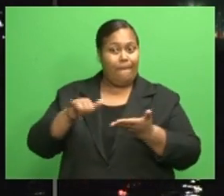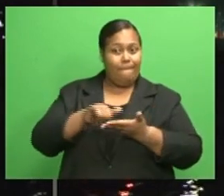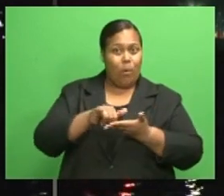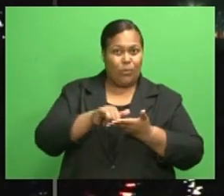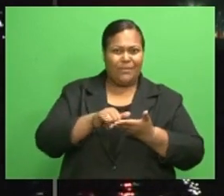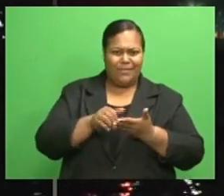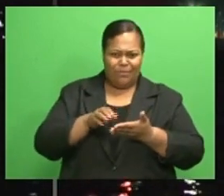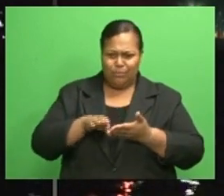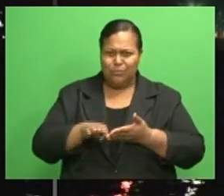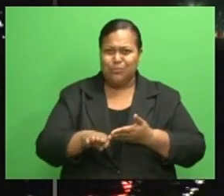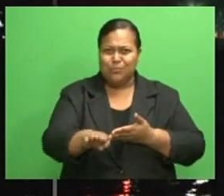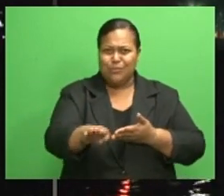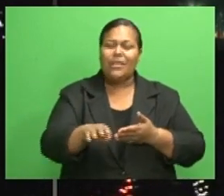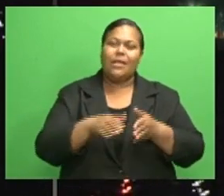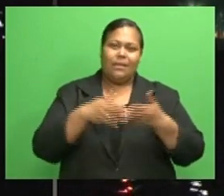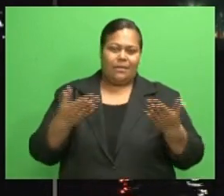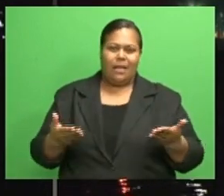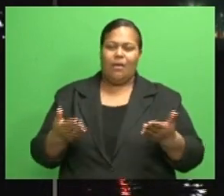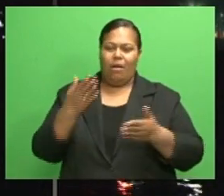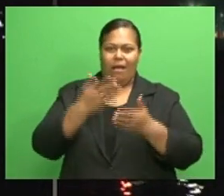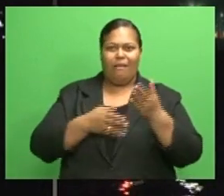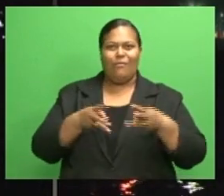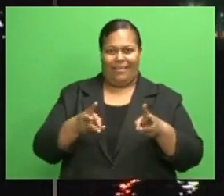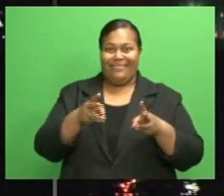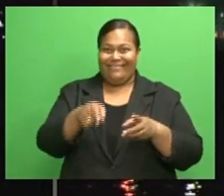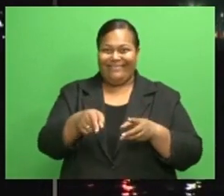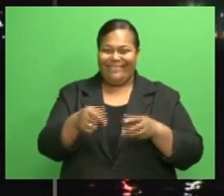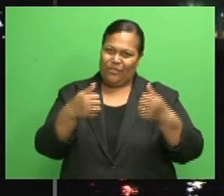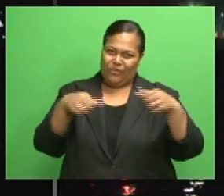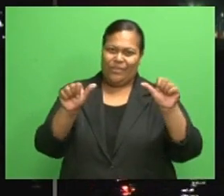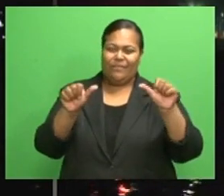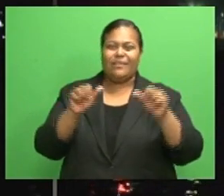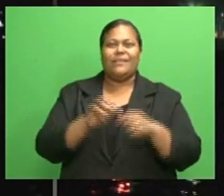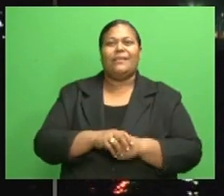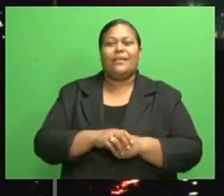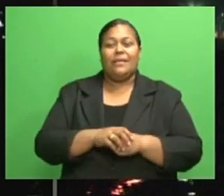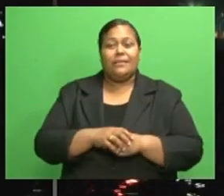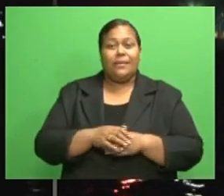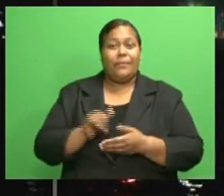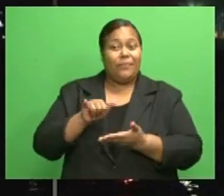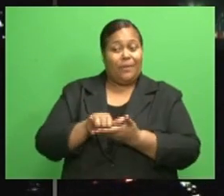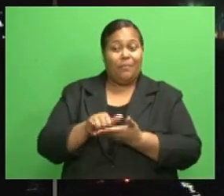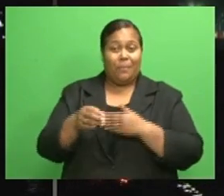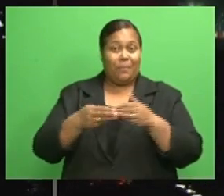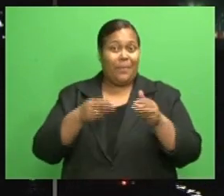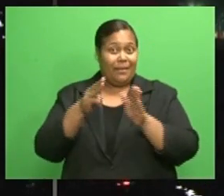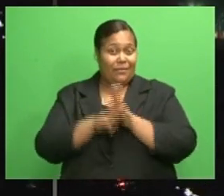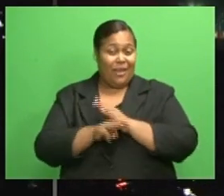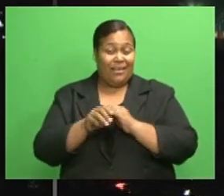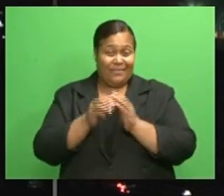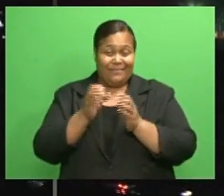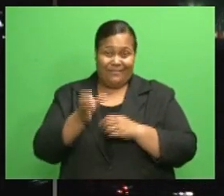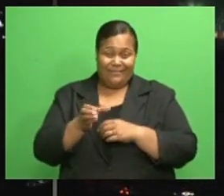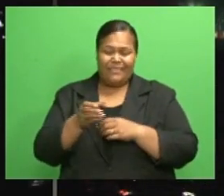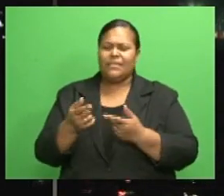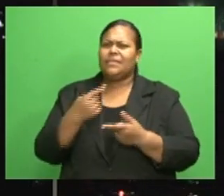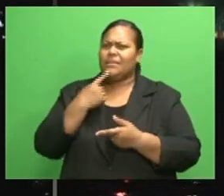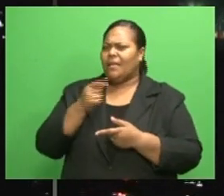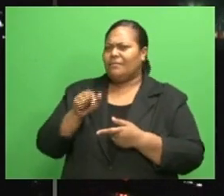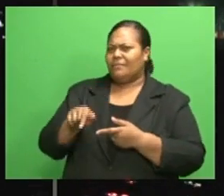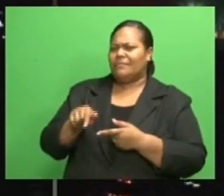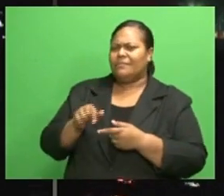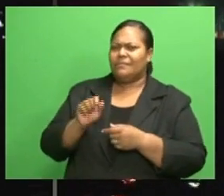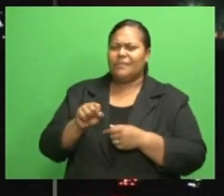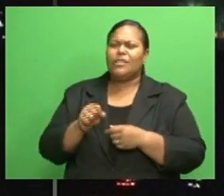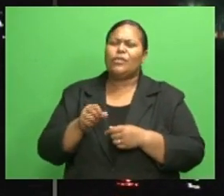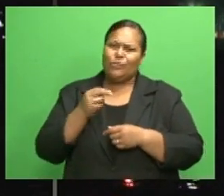now reached the halfway mark. NAUSORI Airport Manager Vincent Kumar says the multi-million-dollar project is on track and likely to be